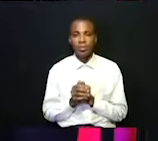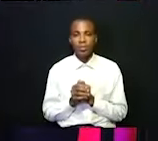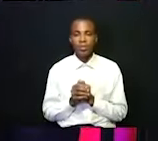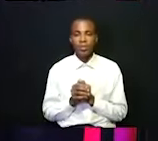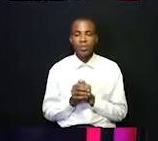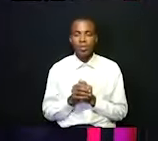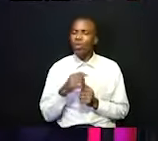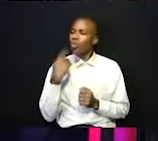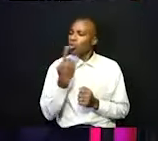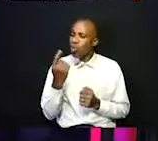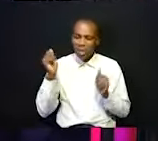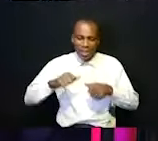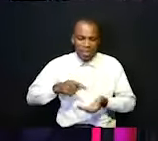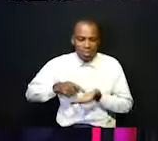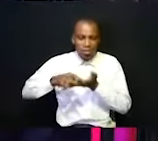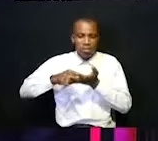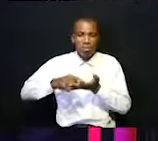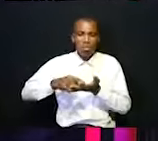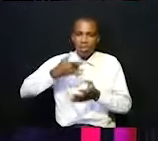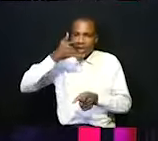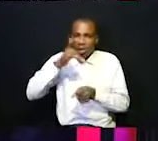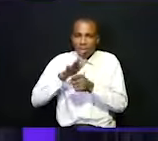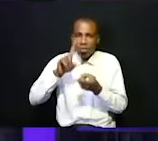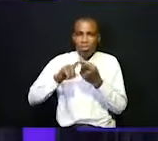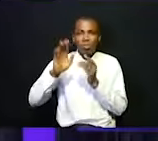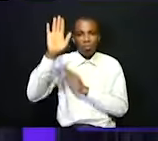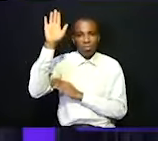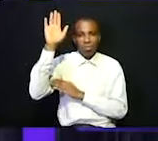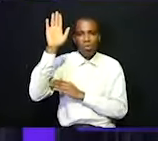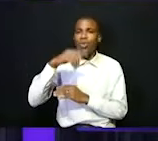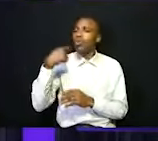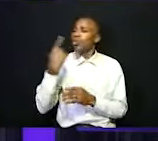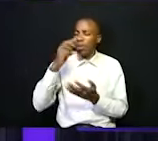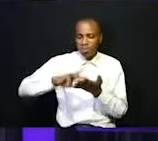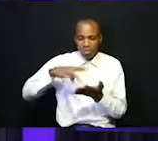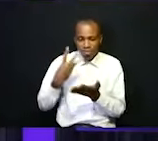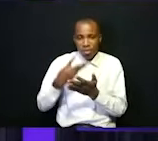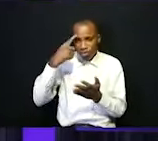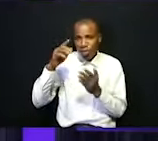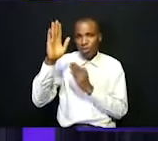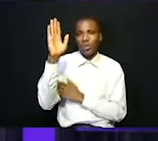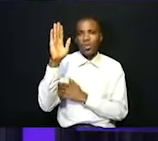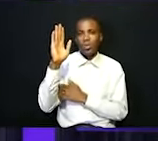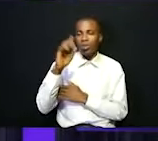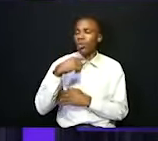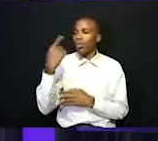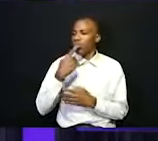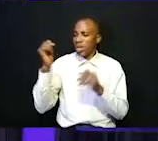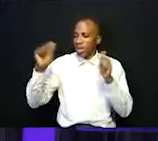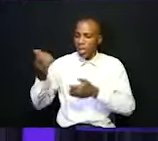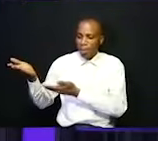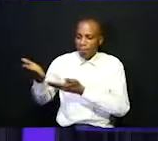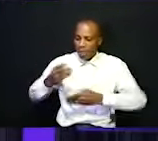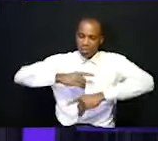stand bail for God? Who is his witness? Who will come in defense